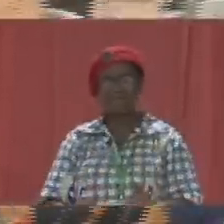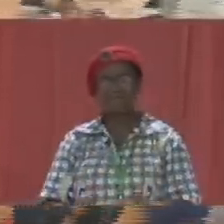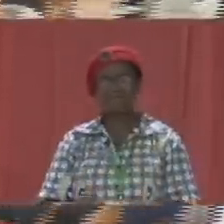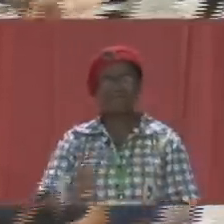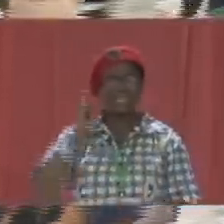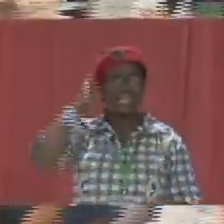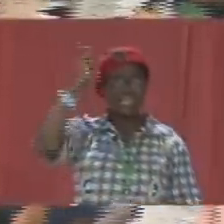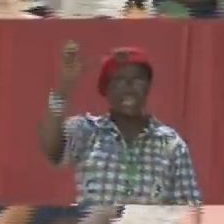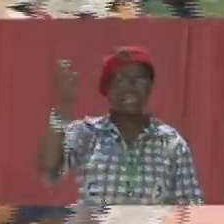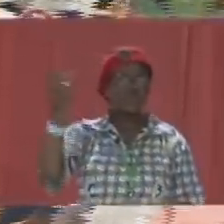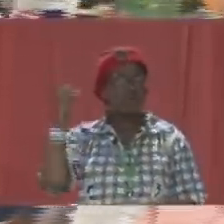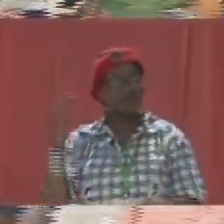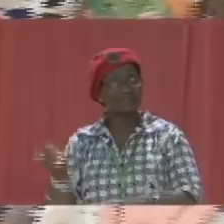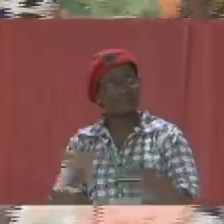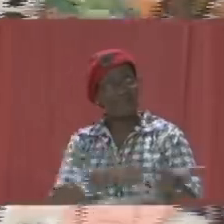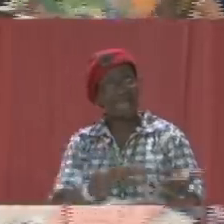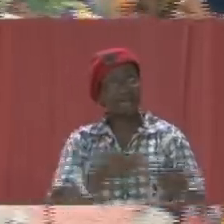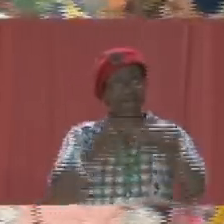Lord.